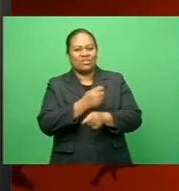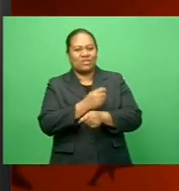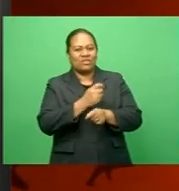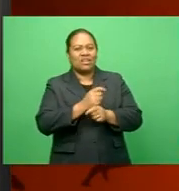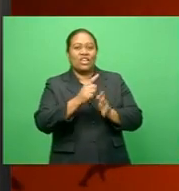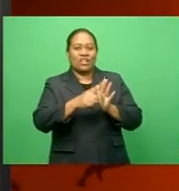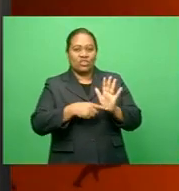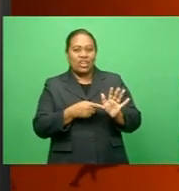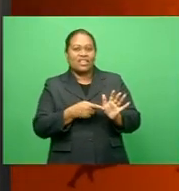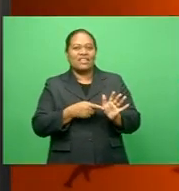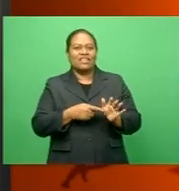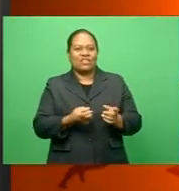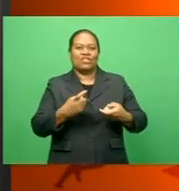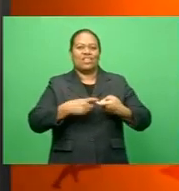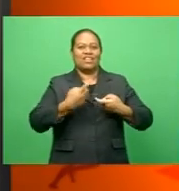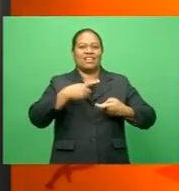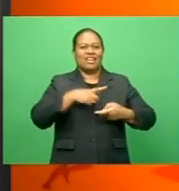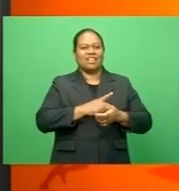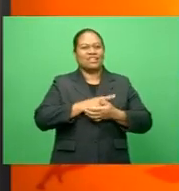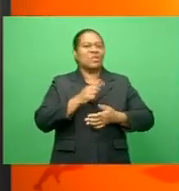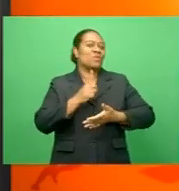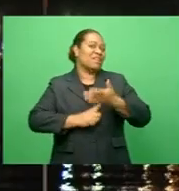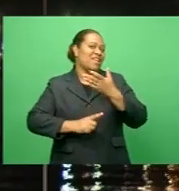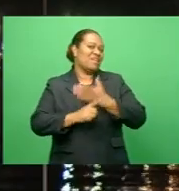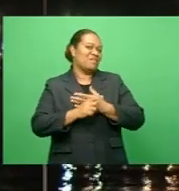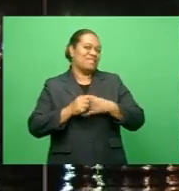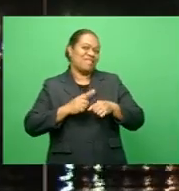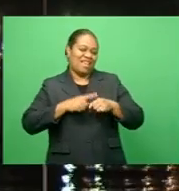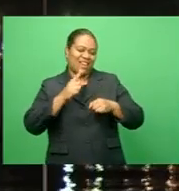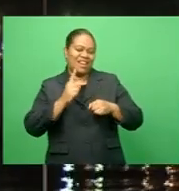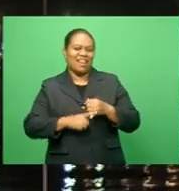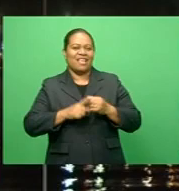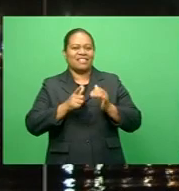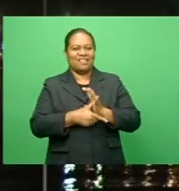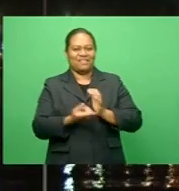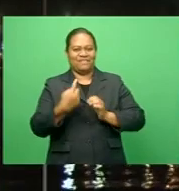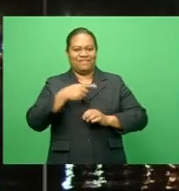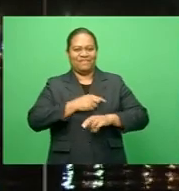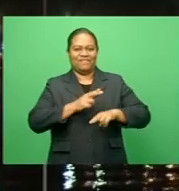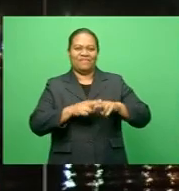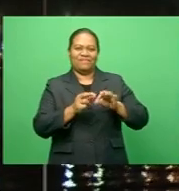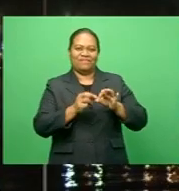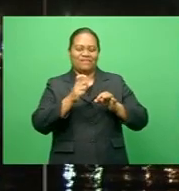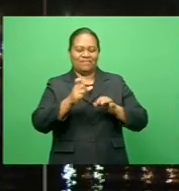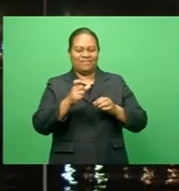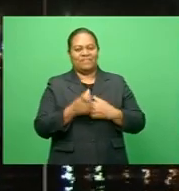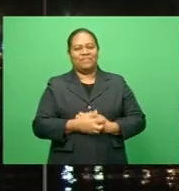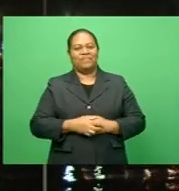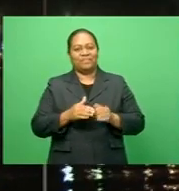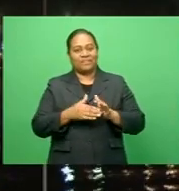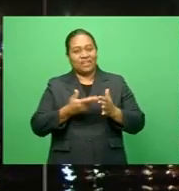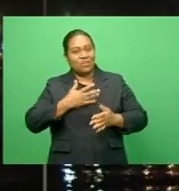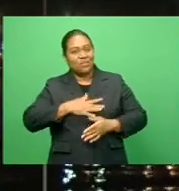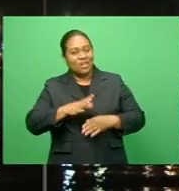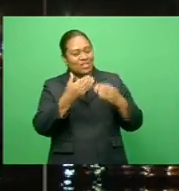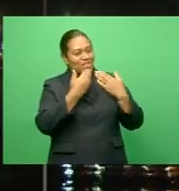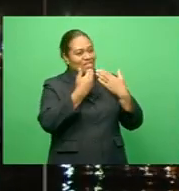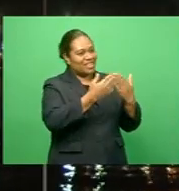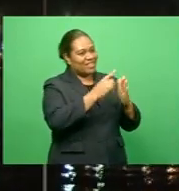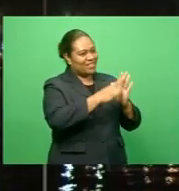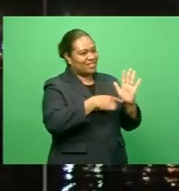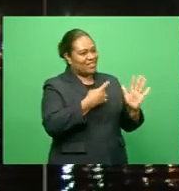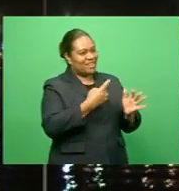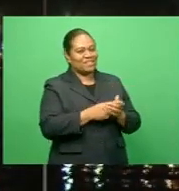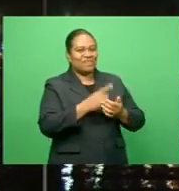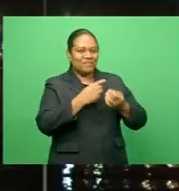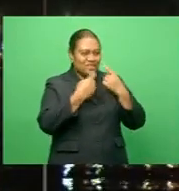you with the details after the break in what will be her last segment on FBC News. So before I go, I'd just like to say thank you, Jackie, for putting